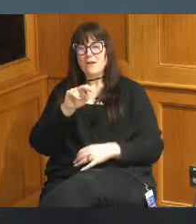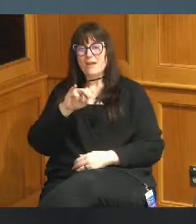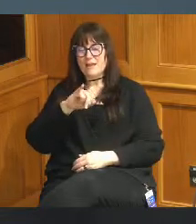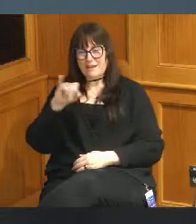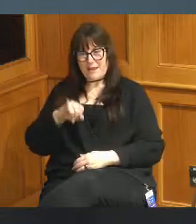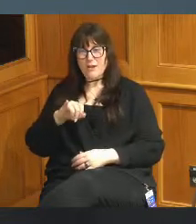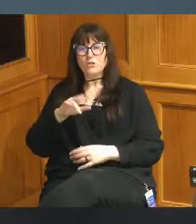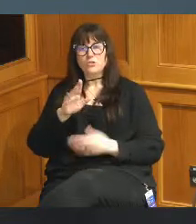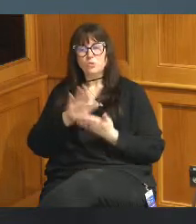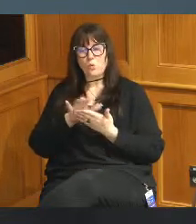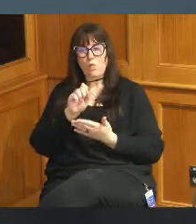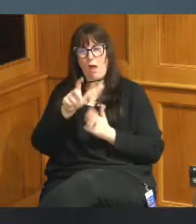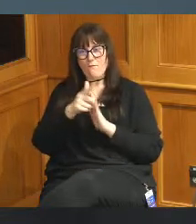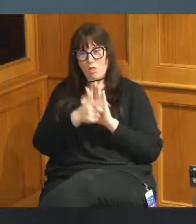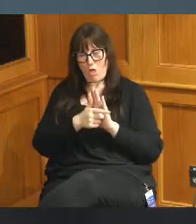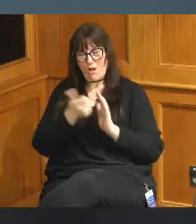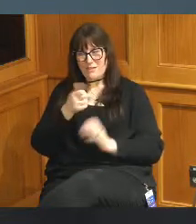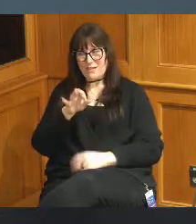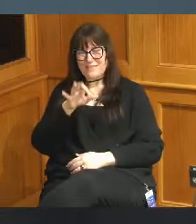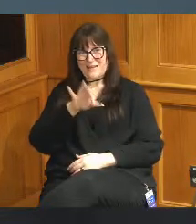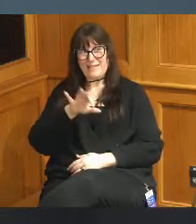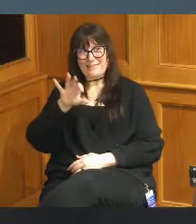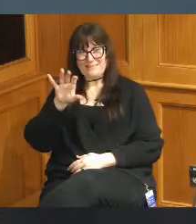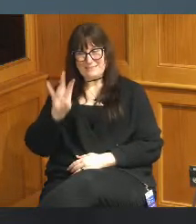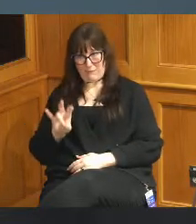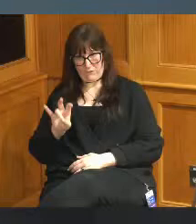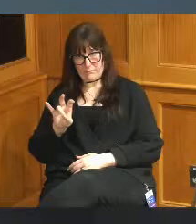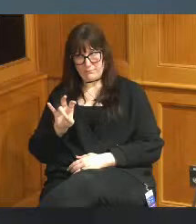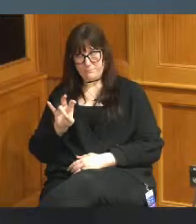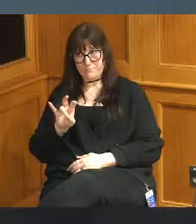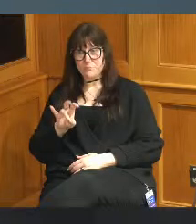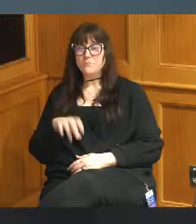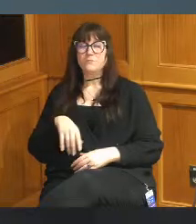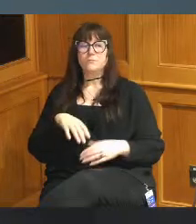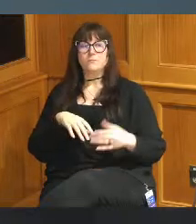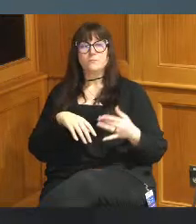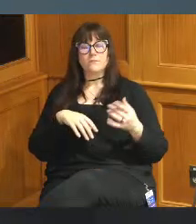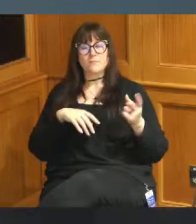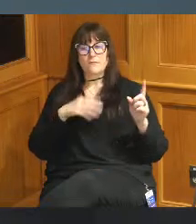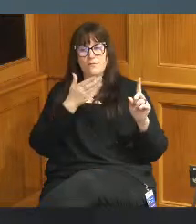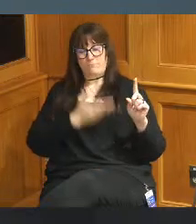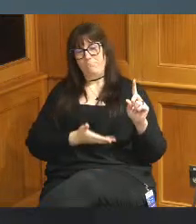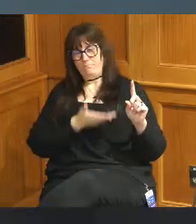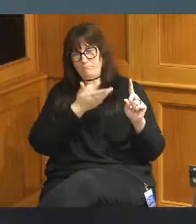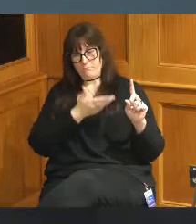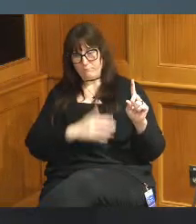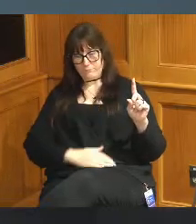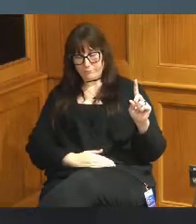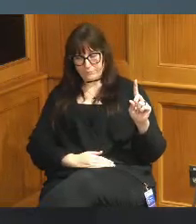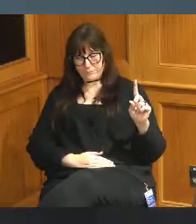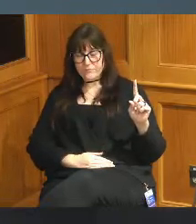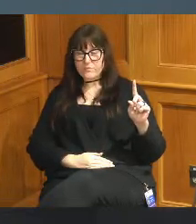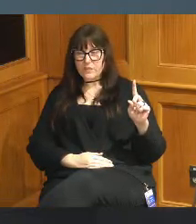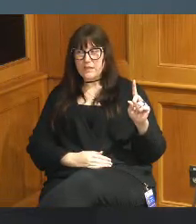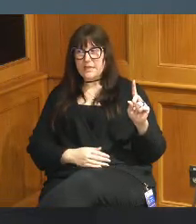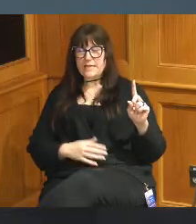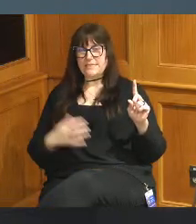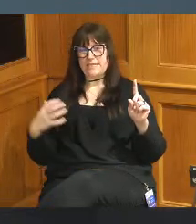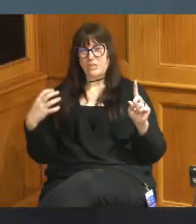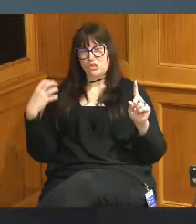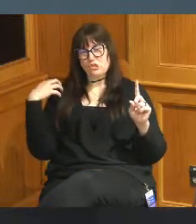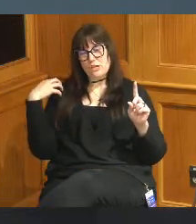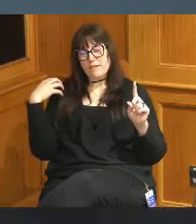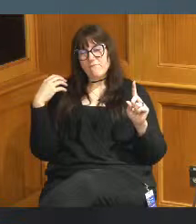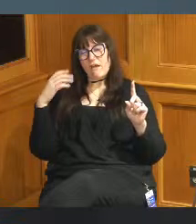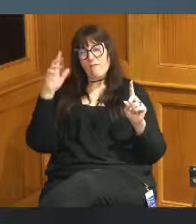Bloomington in 1997. And whereas the United States Attorney Kenneth Parker is the Chief